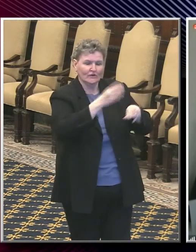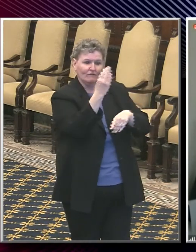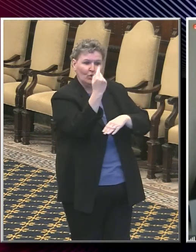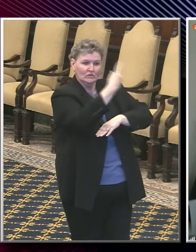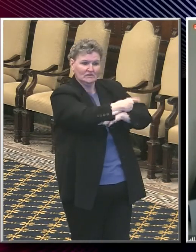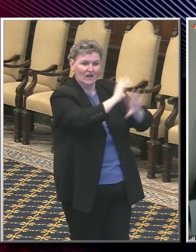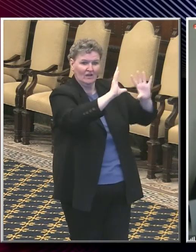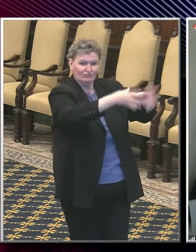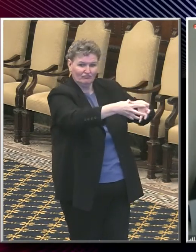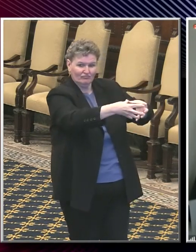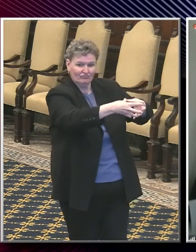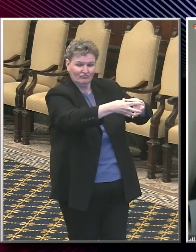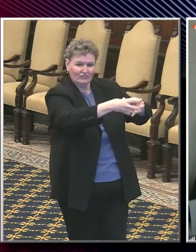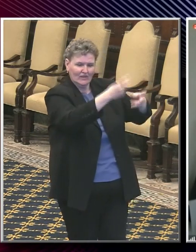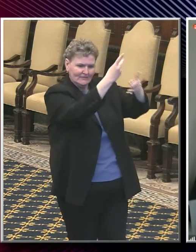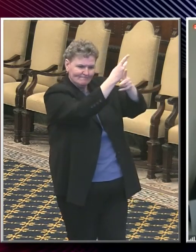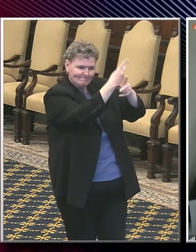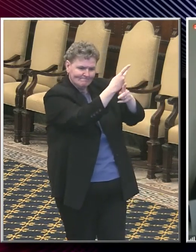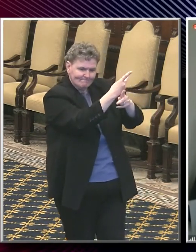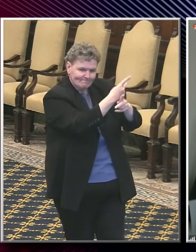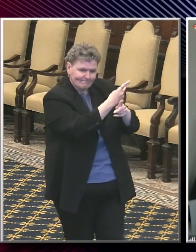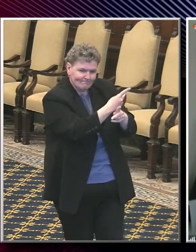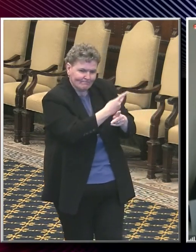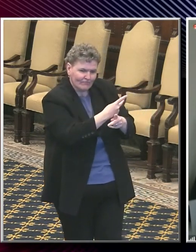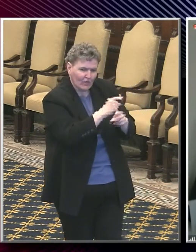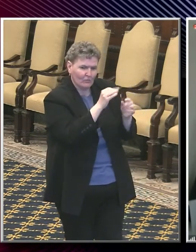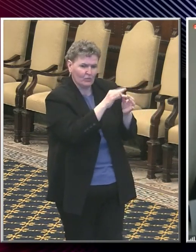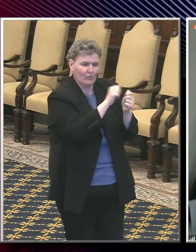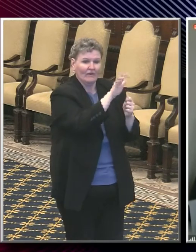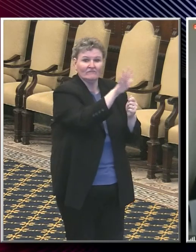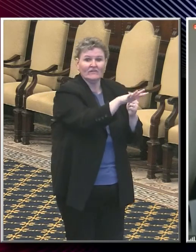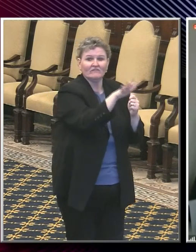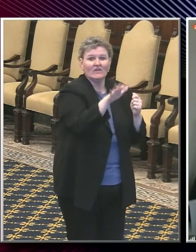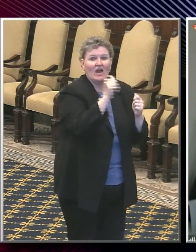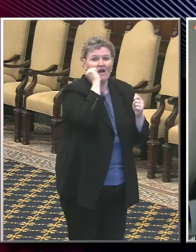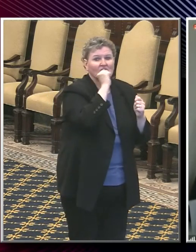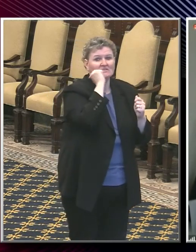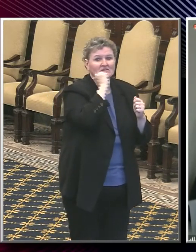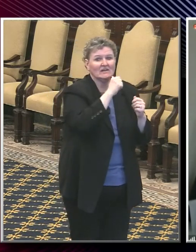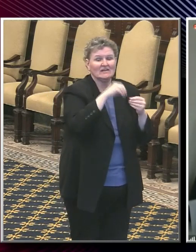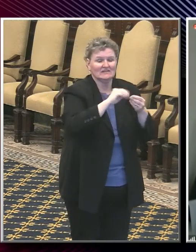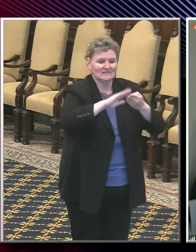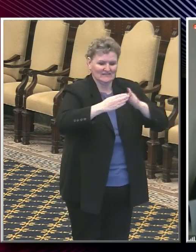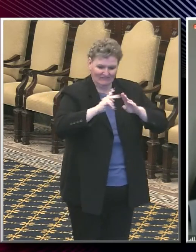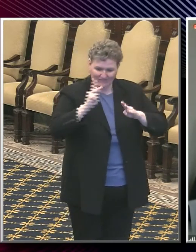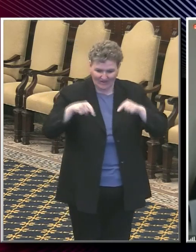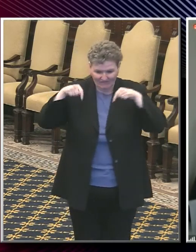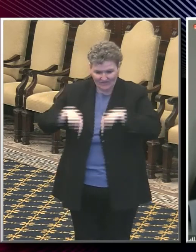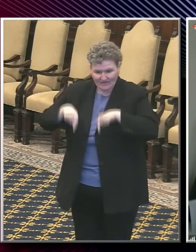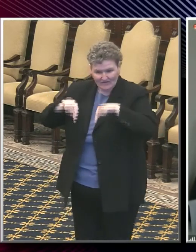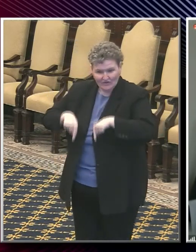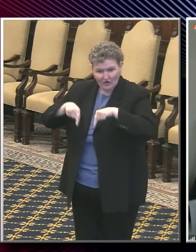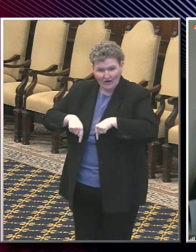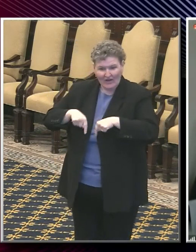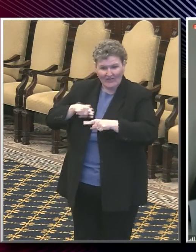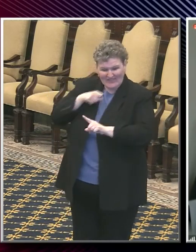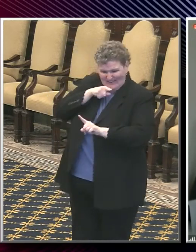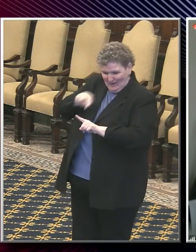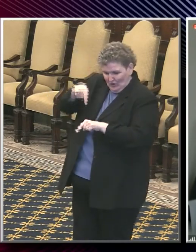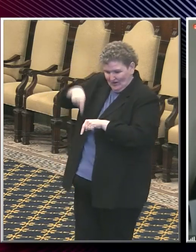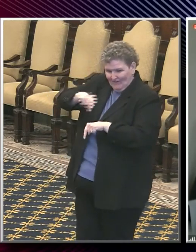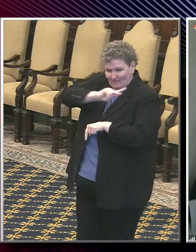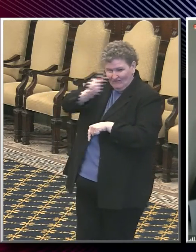of this pandemic and being pushed into the situation, we're going to wind up voting by mail, as the majority of voters will